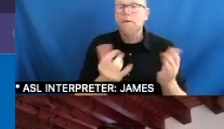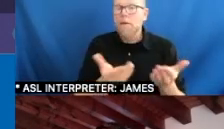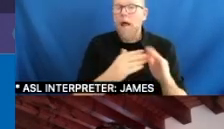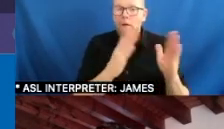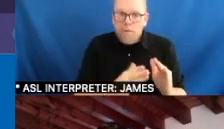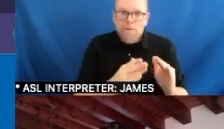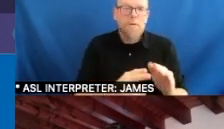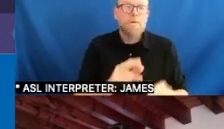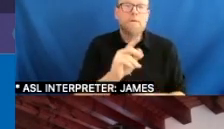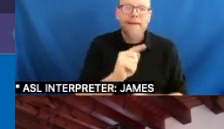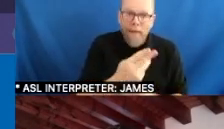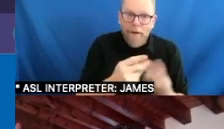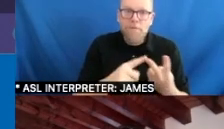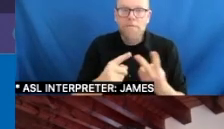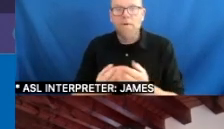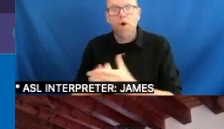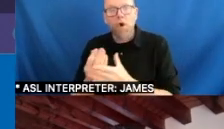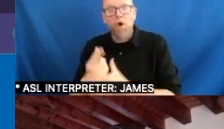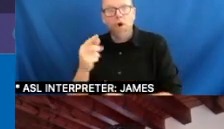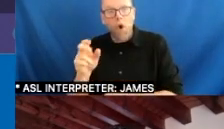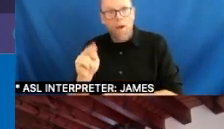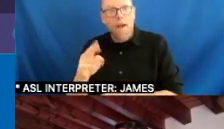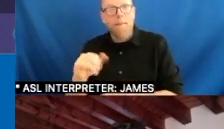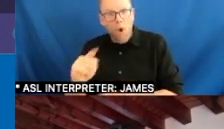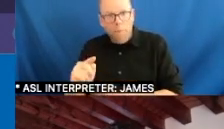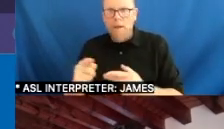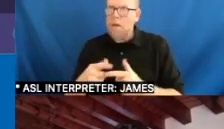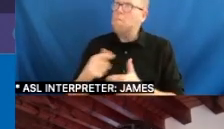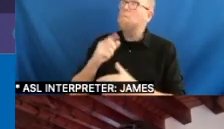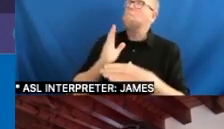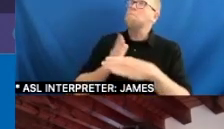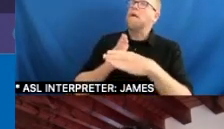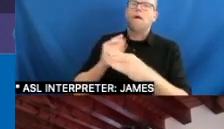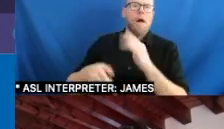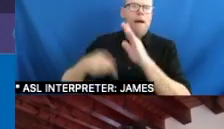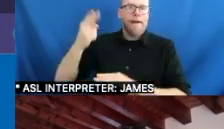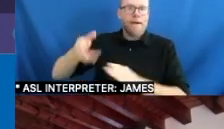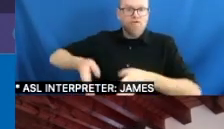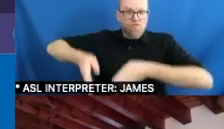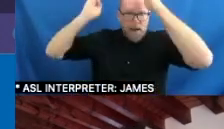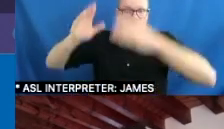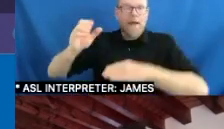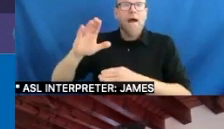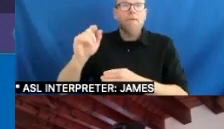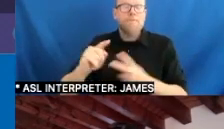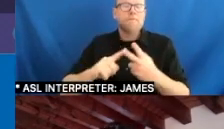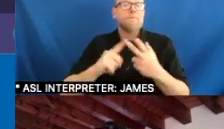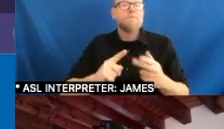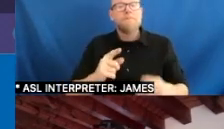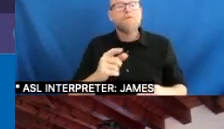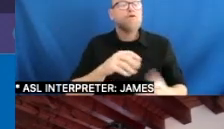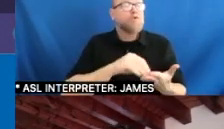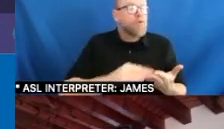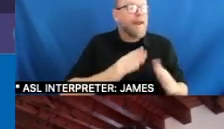garden apartments, mid and high-rise apartments, single-family homes, student housing, senior housing, and mobile